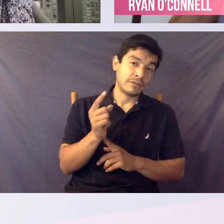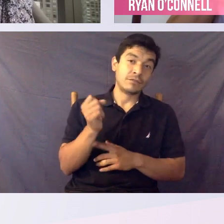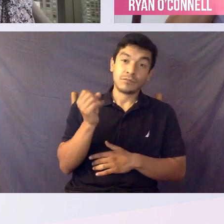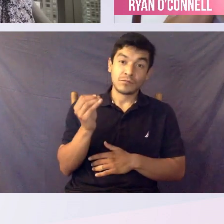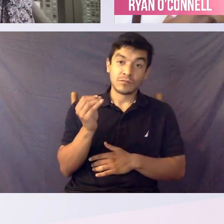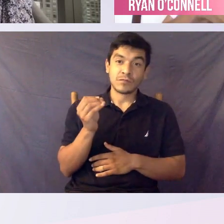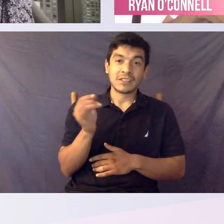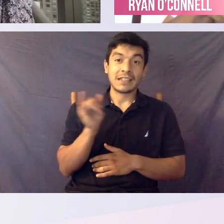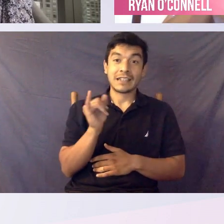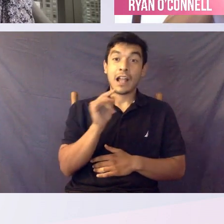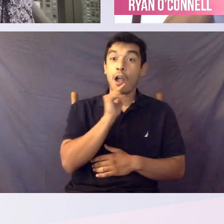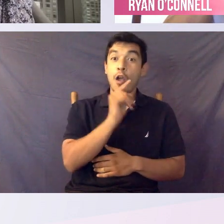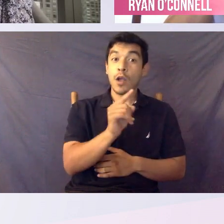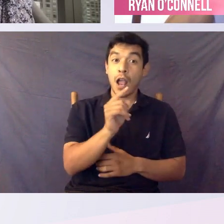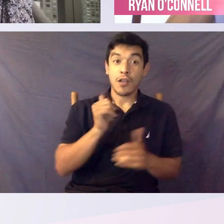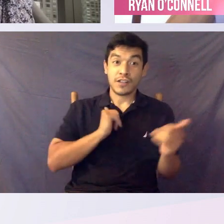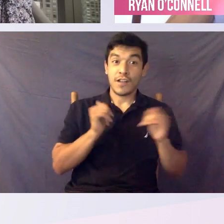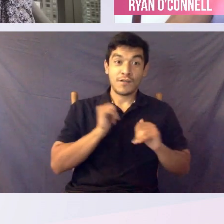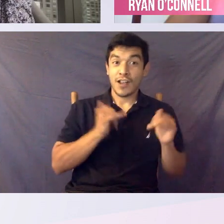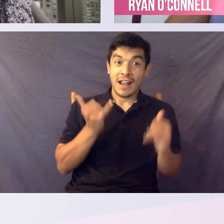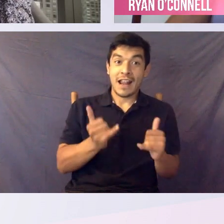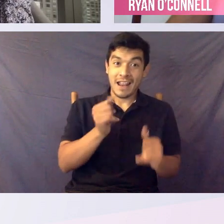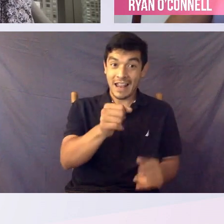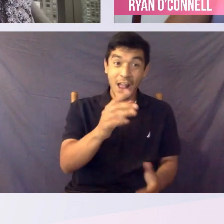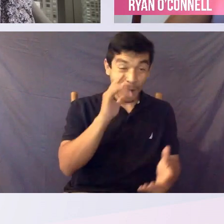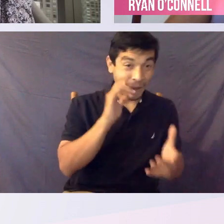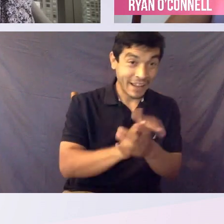like a real TV show now, can you believe?